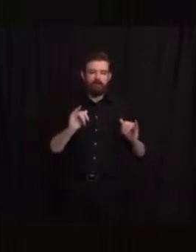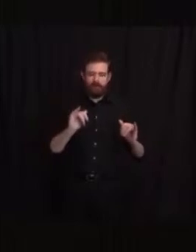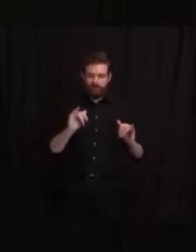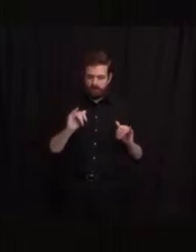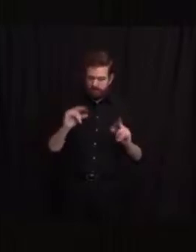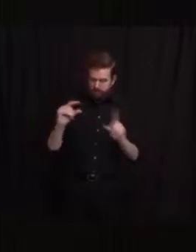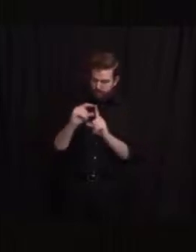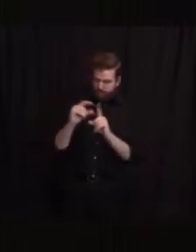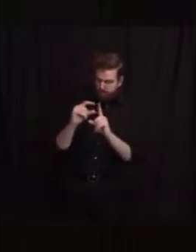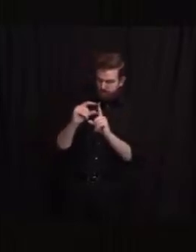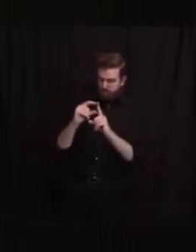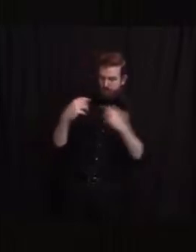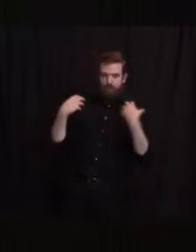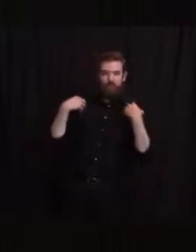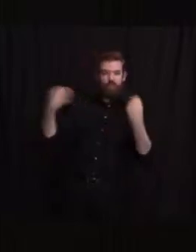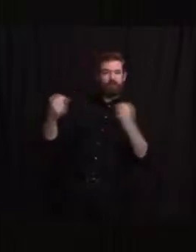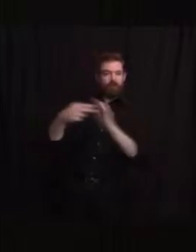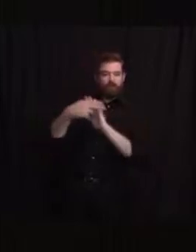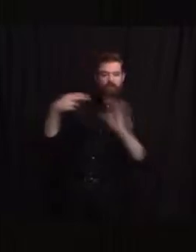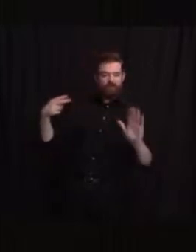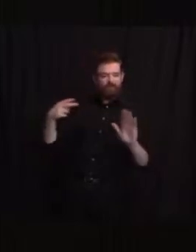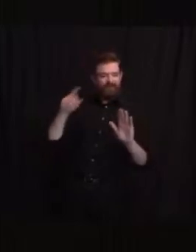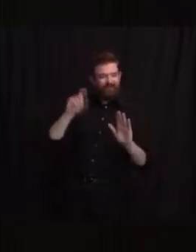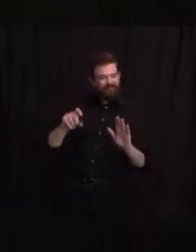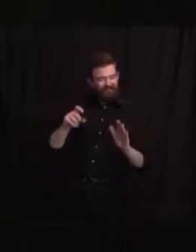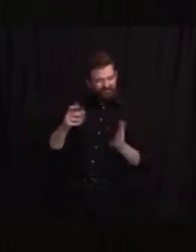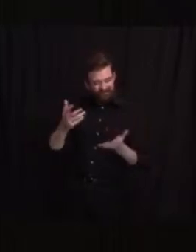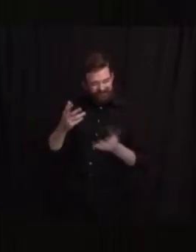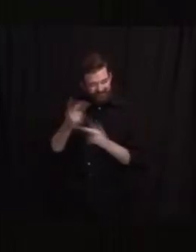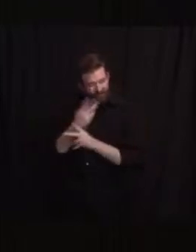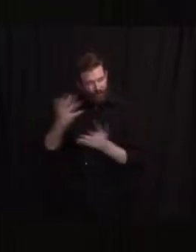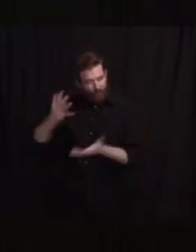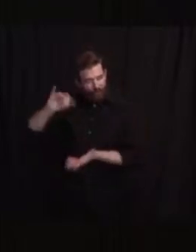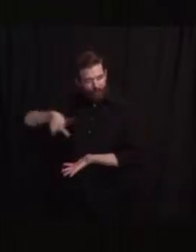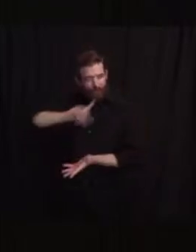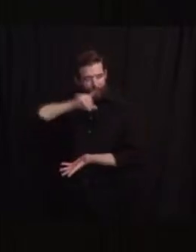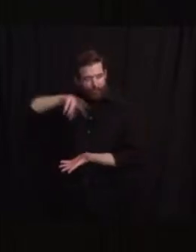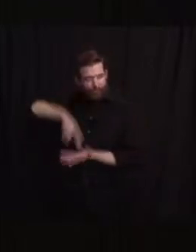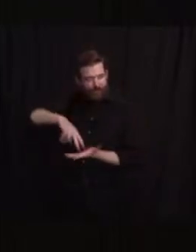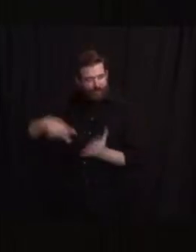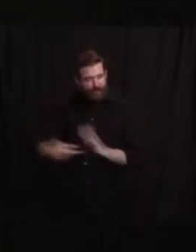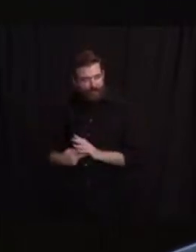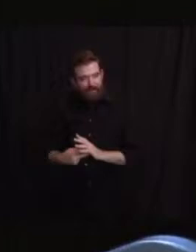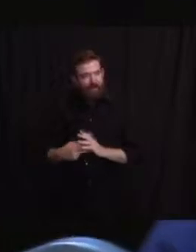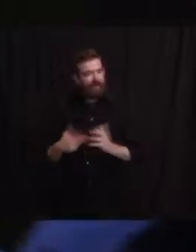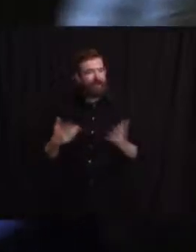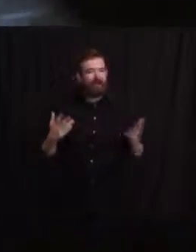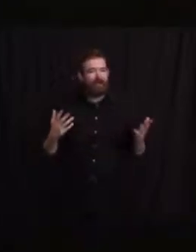to better count them, at this point we wouldn't feel comfortable guessing at those numbers.